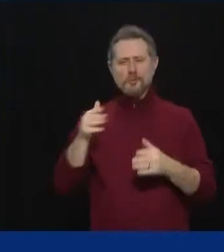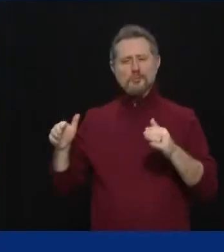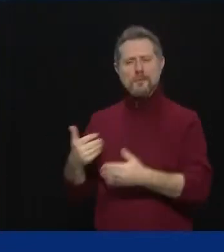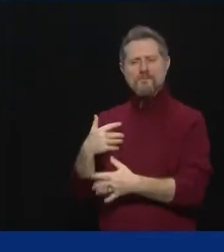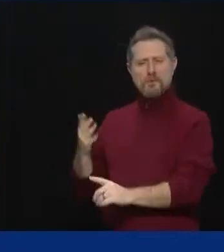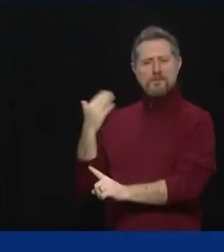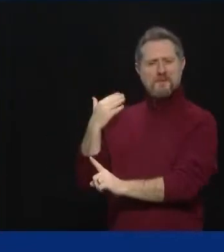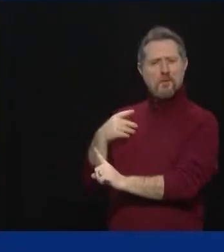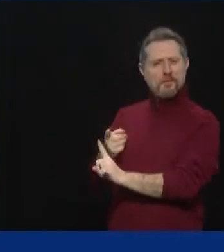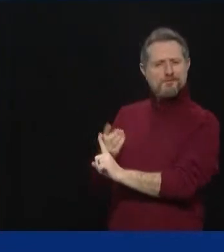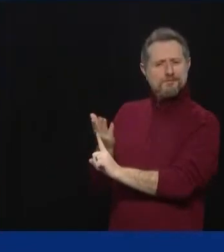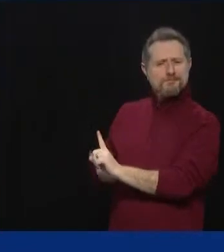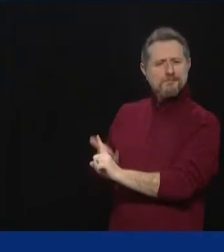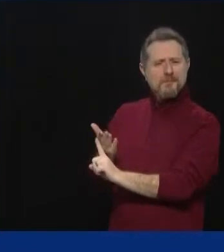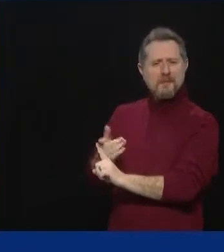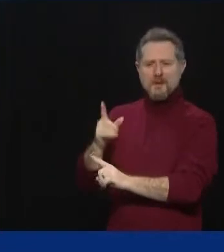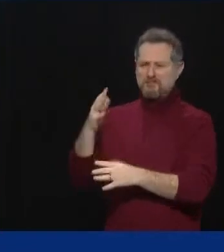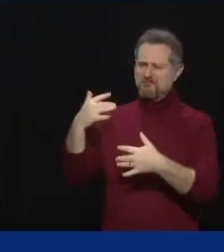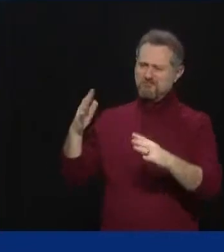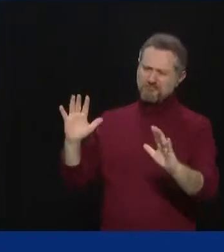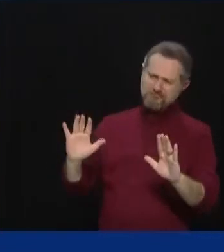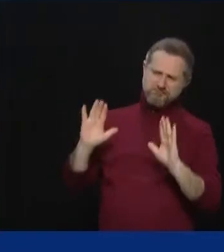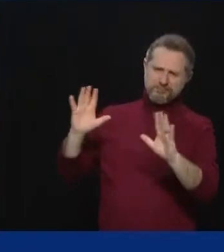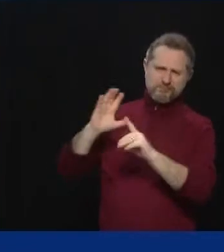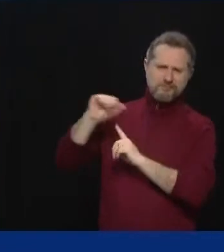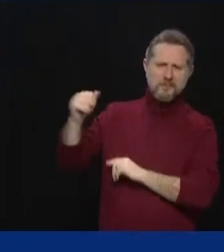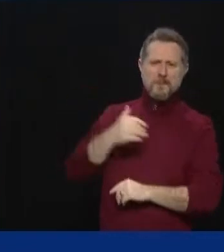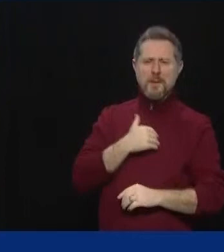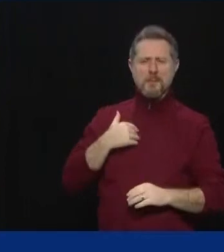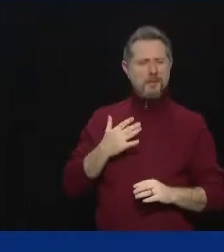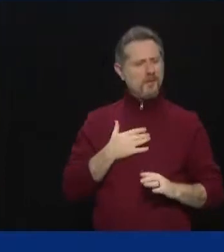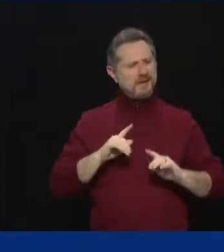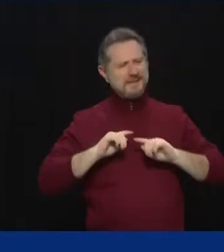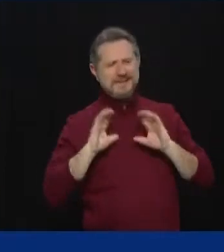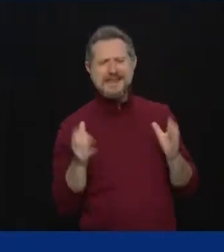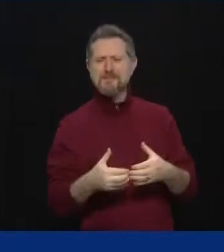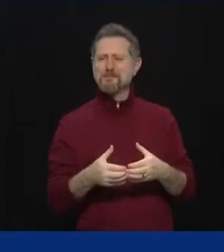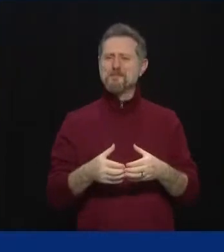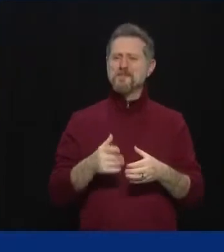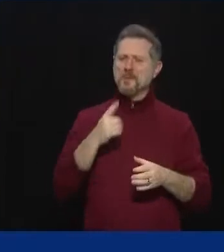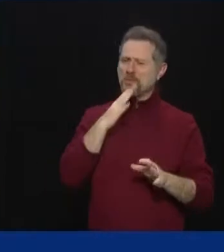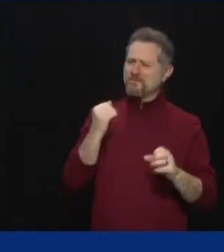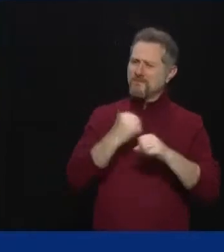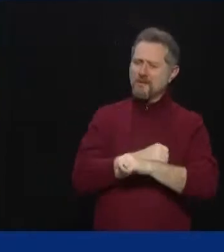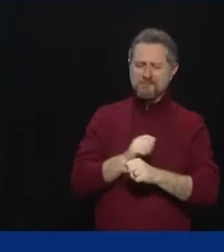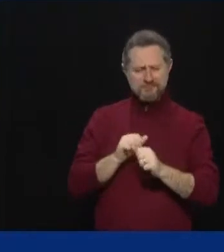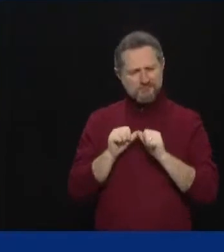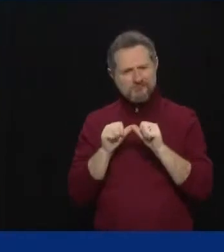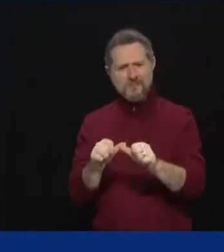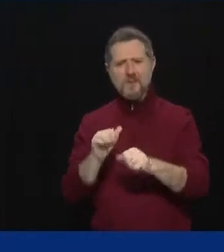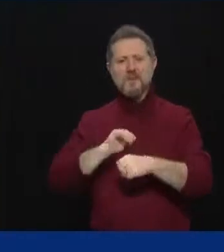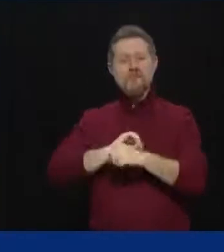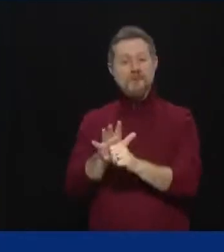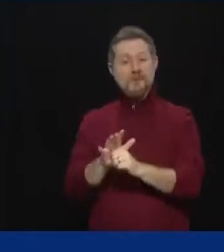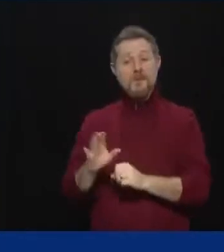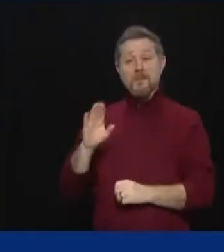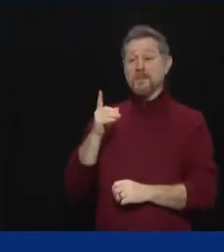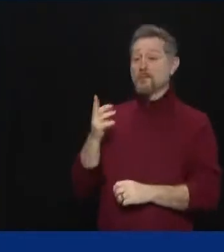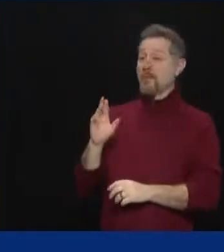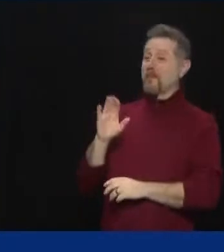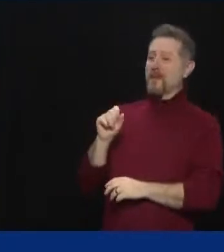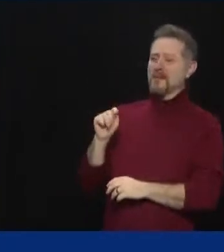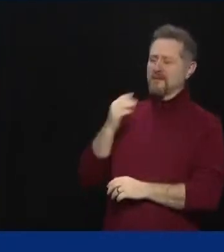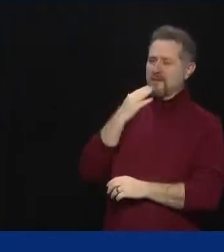Phenomenal asset, key member of my team as we continue to fight this pandemic. So Dr. Bassett, thank you for joining us. Also joined